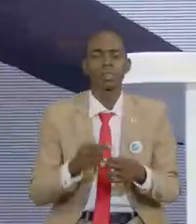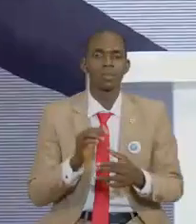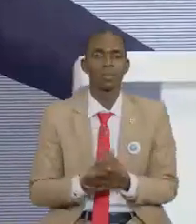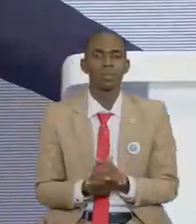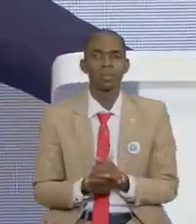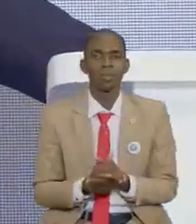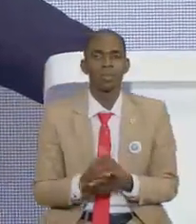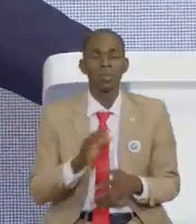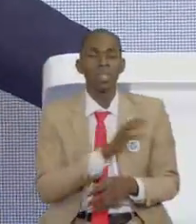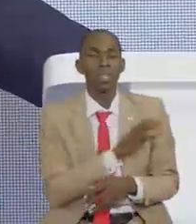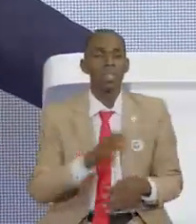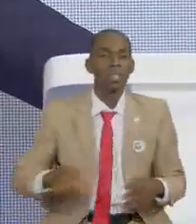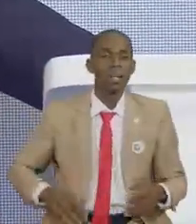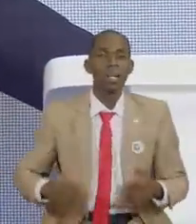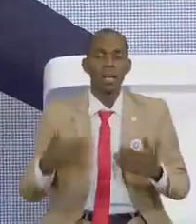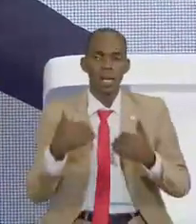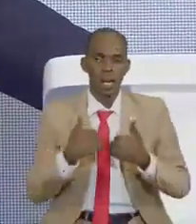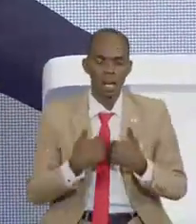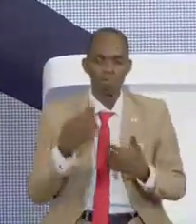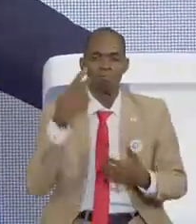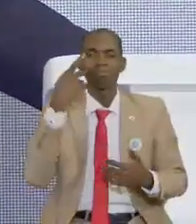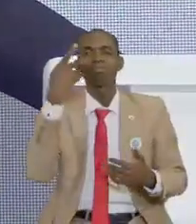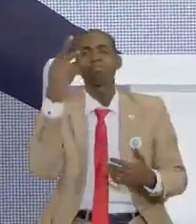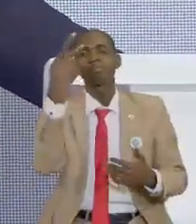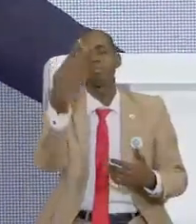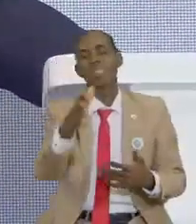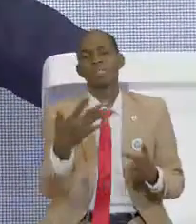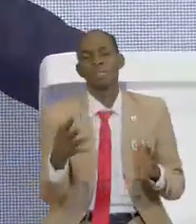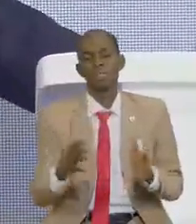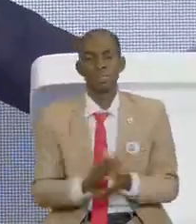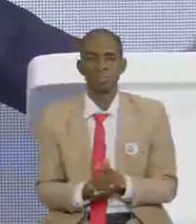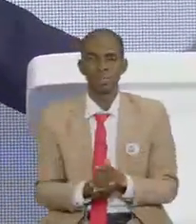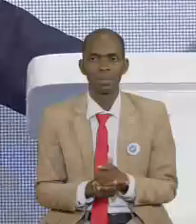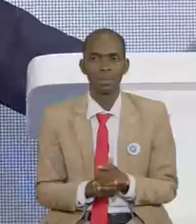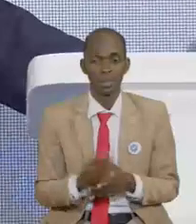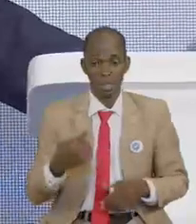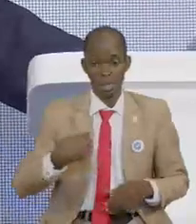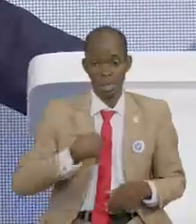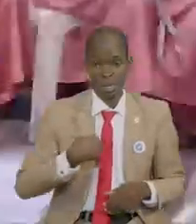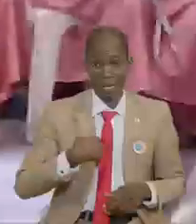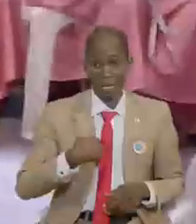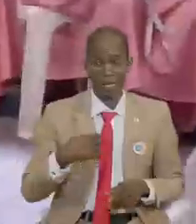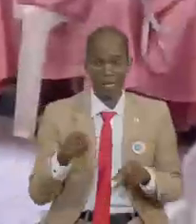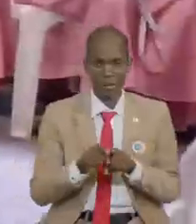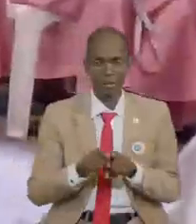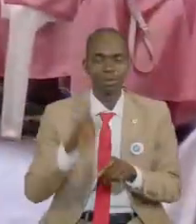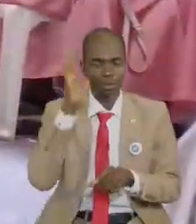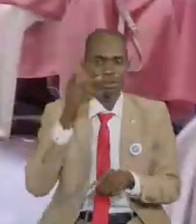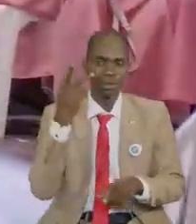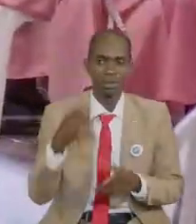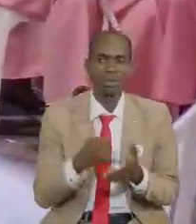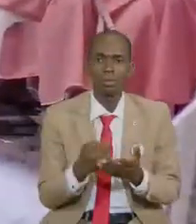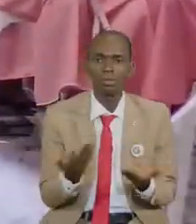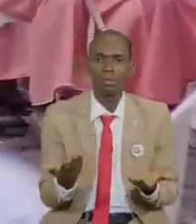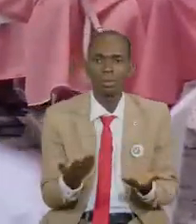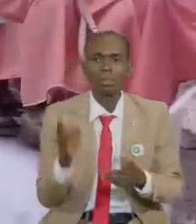Christ has seen it already. I too, I will see it. Where